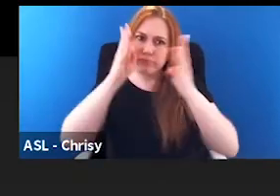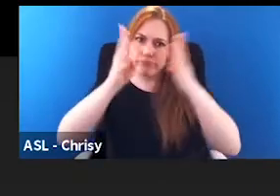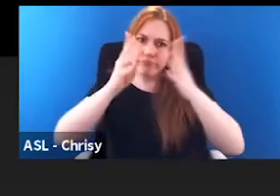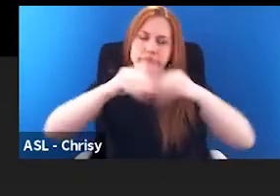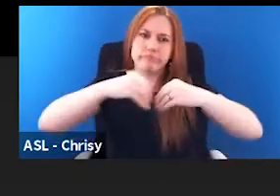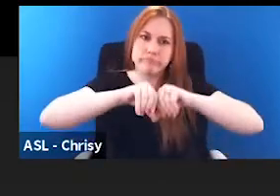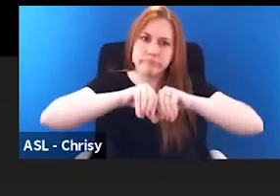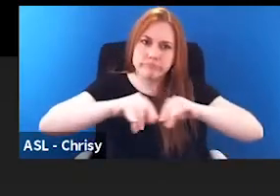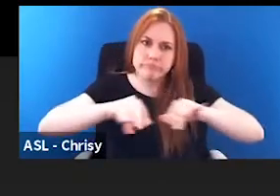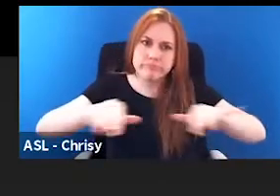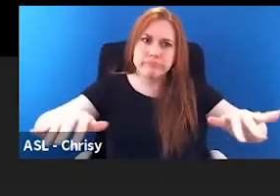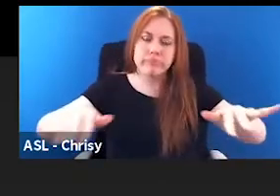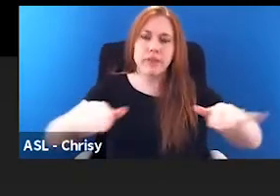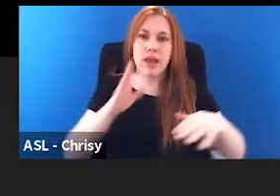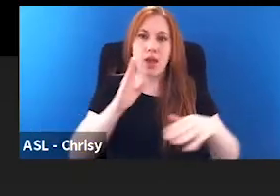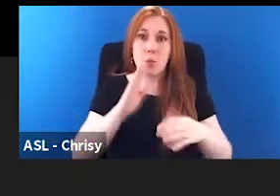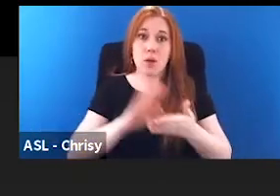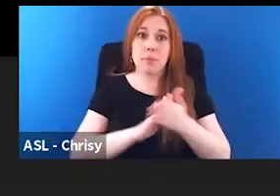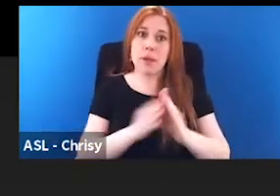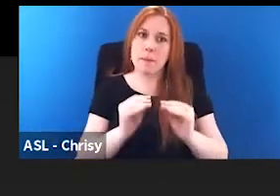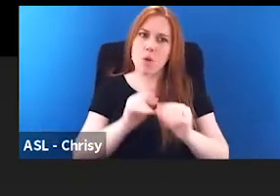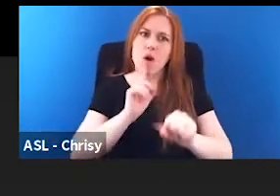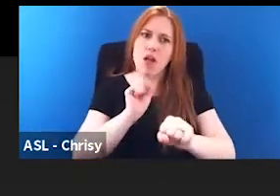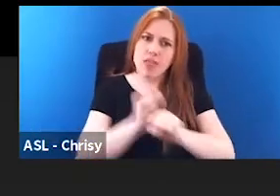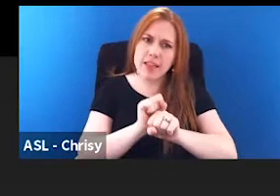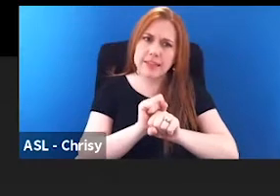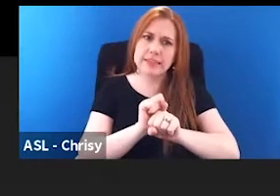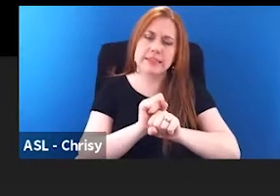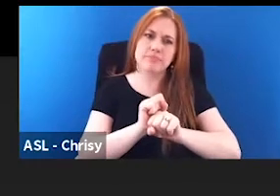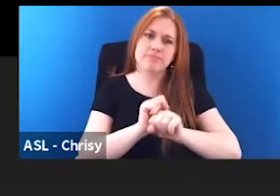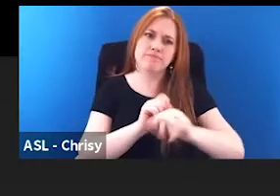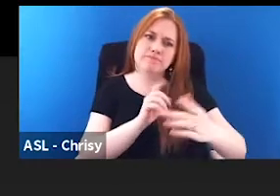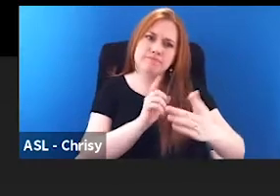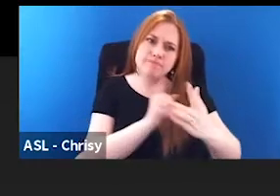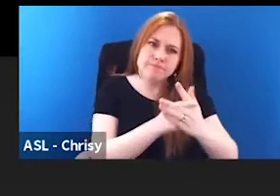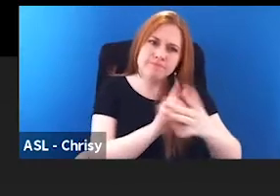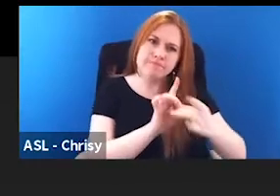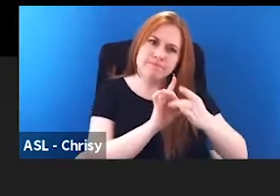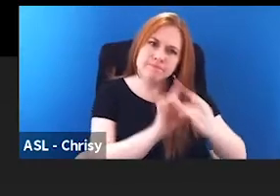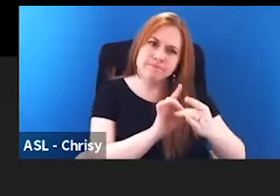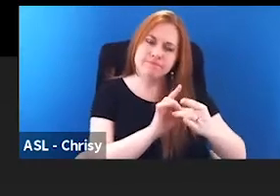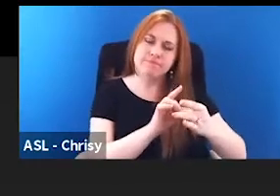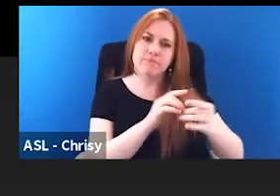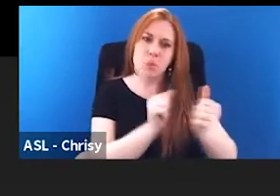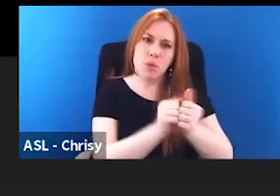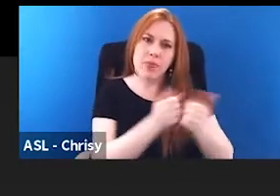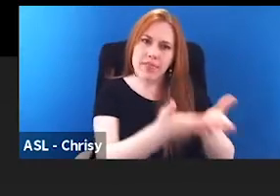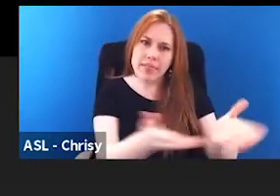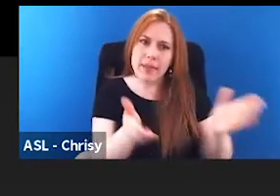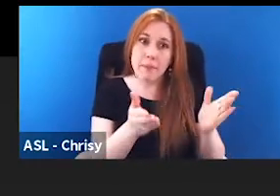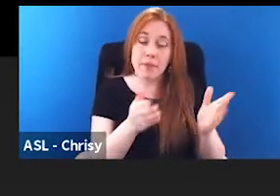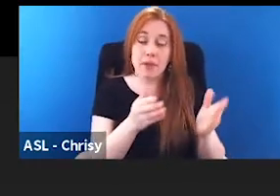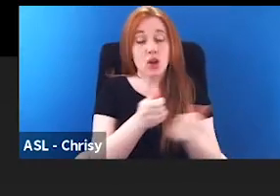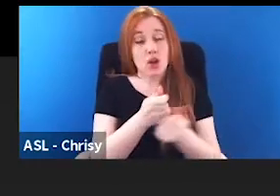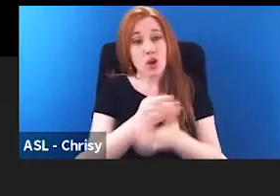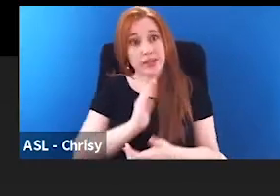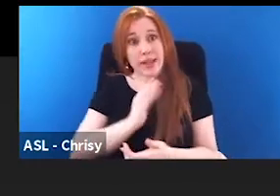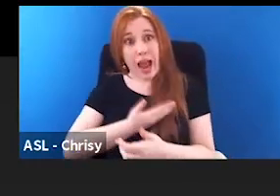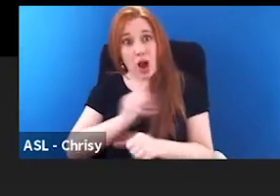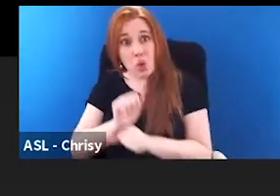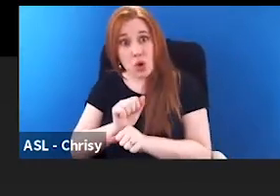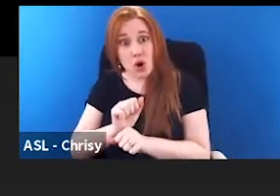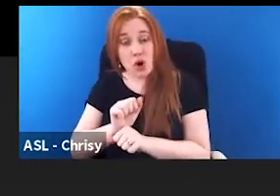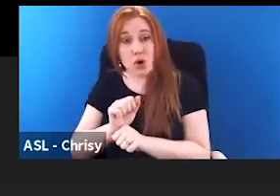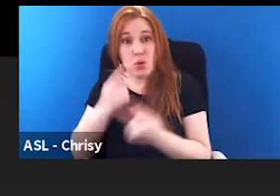it's going to speak more authentically to the consumers we're trying to speak with, which then makes our work better for